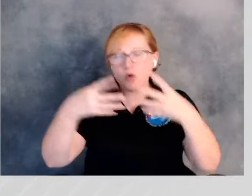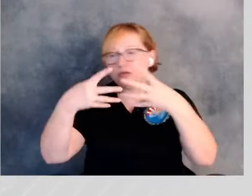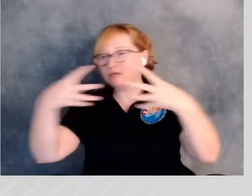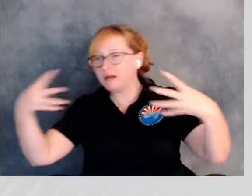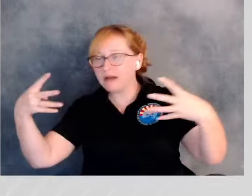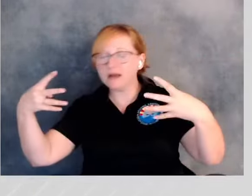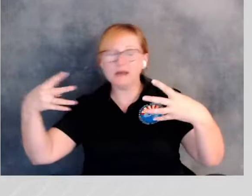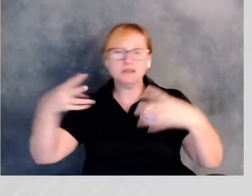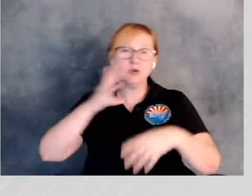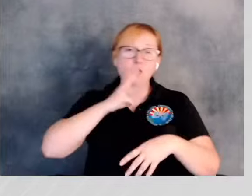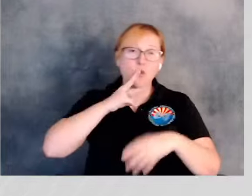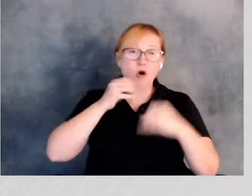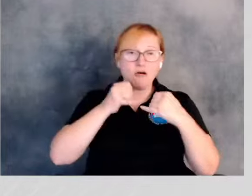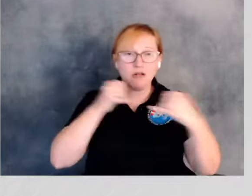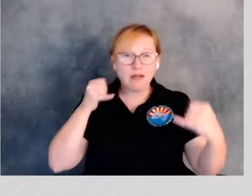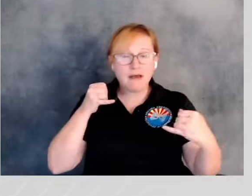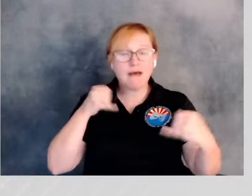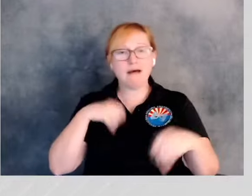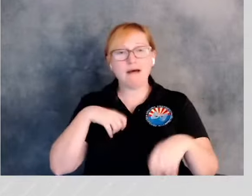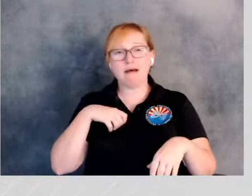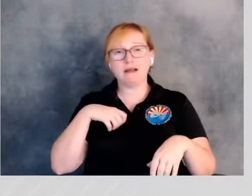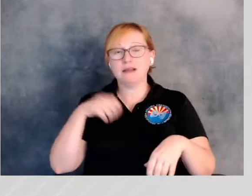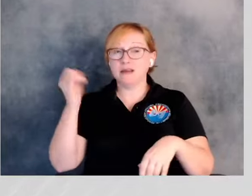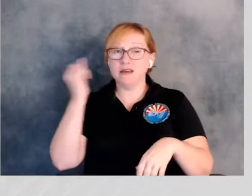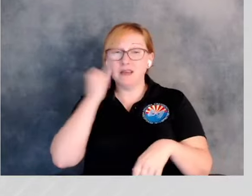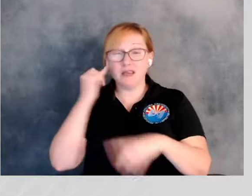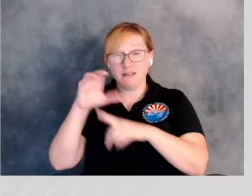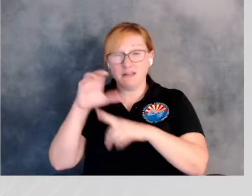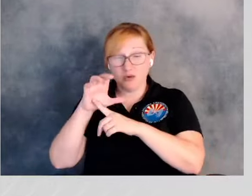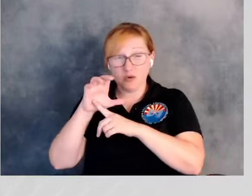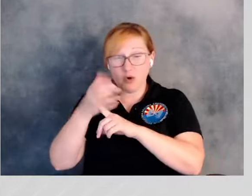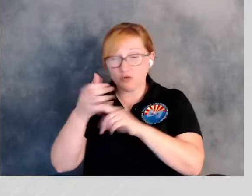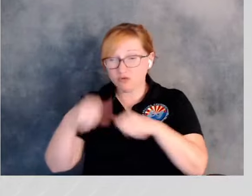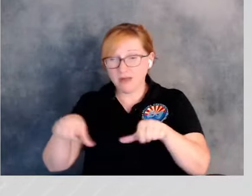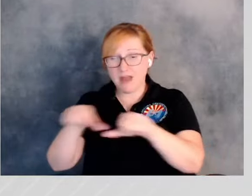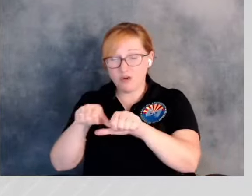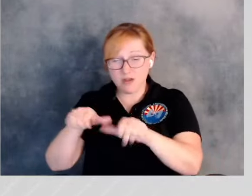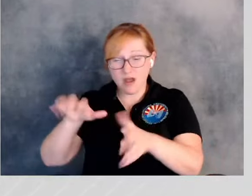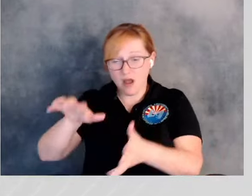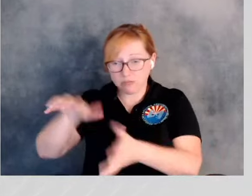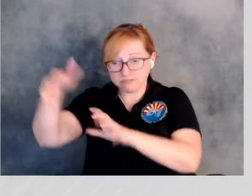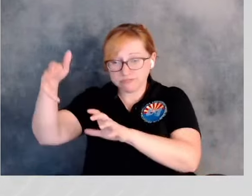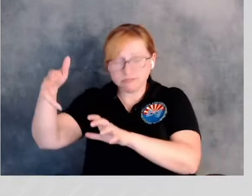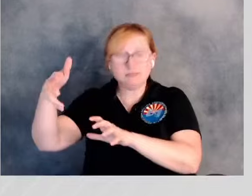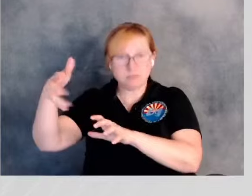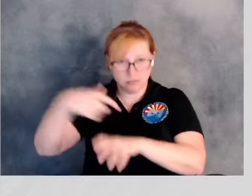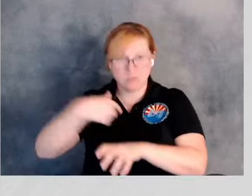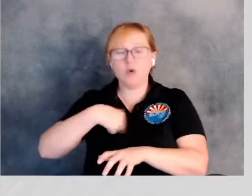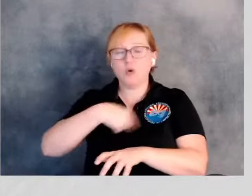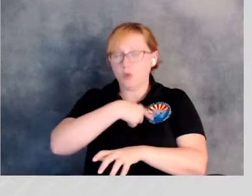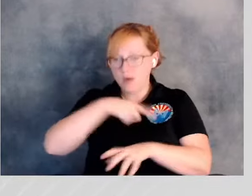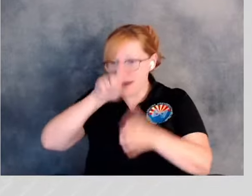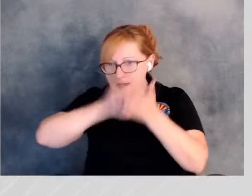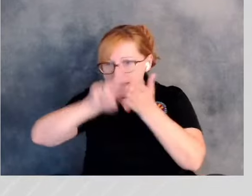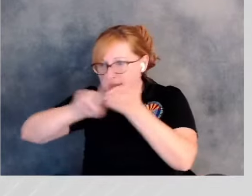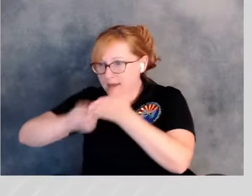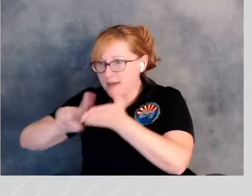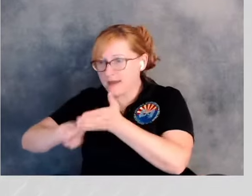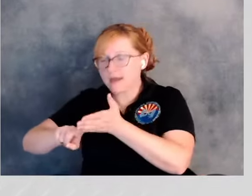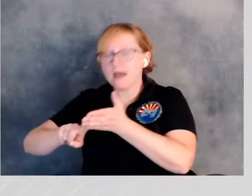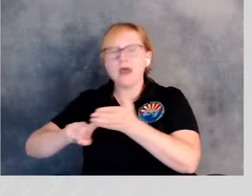lines, disturbed cultural areas, and we come up with plans that are unified